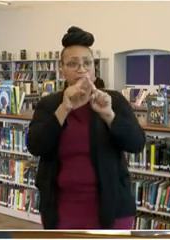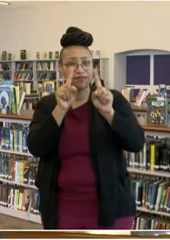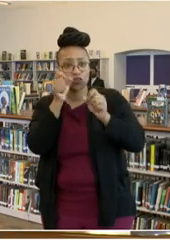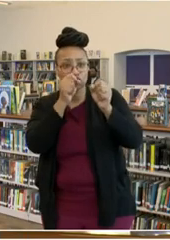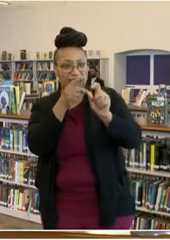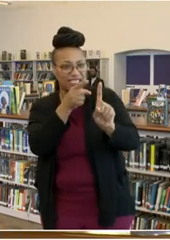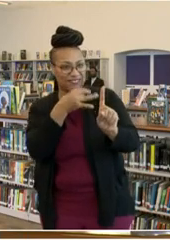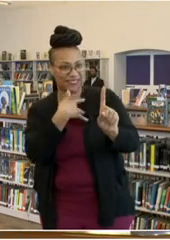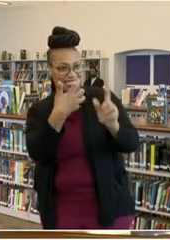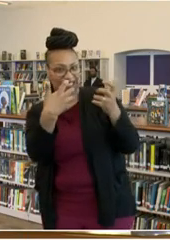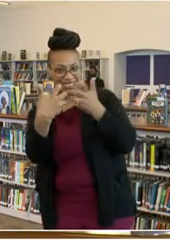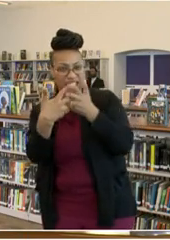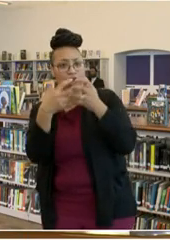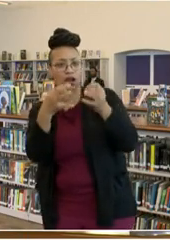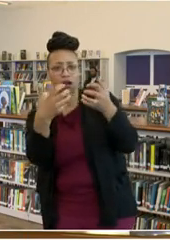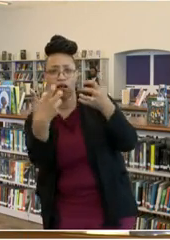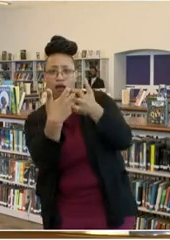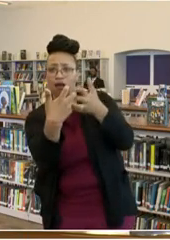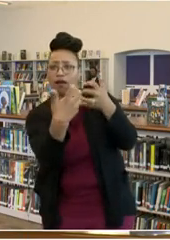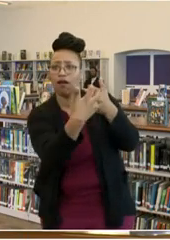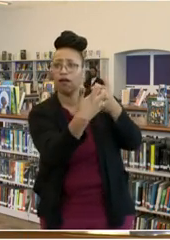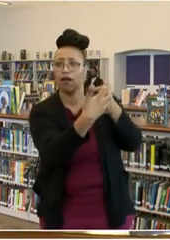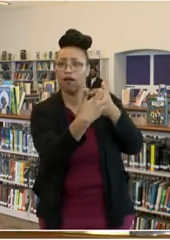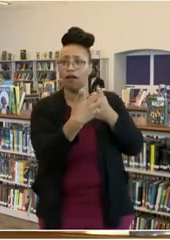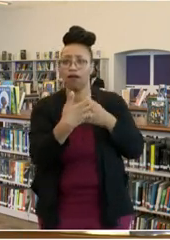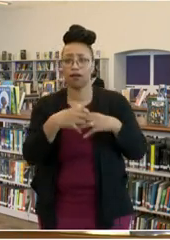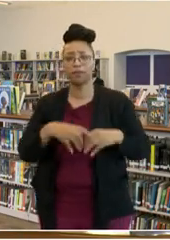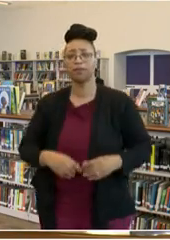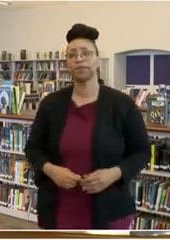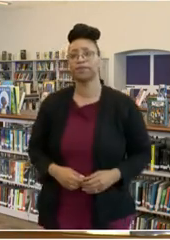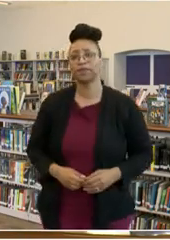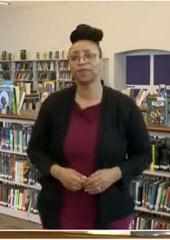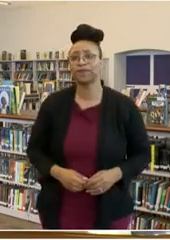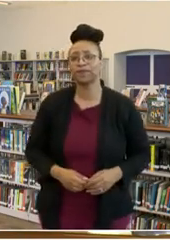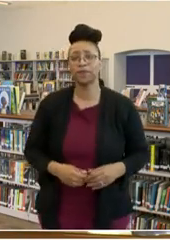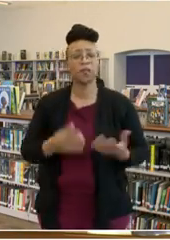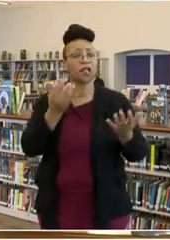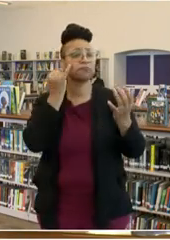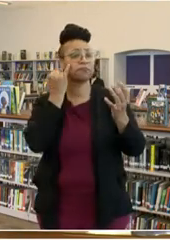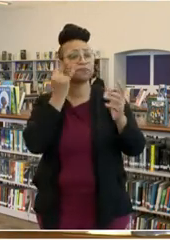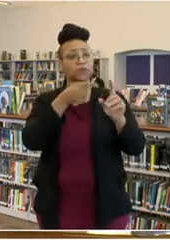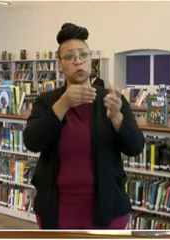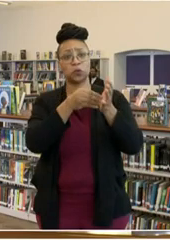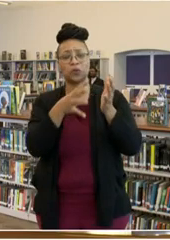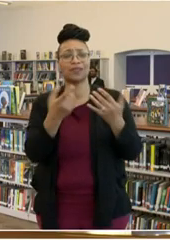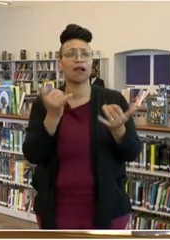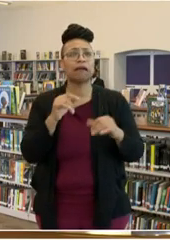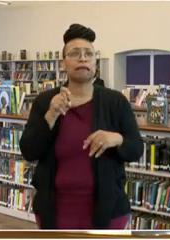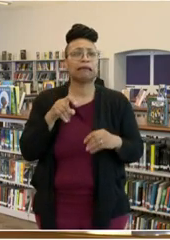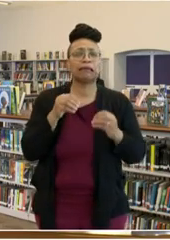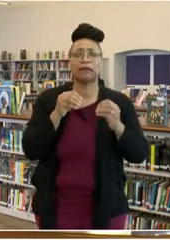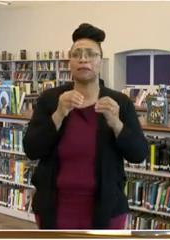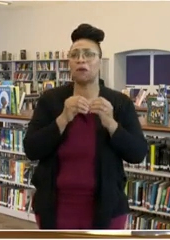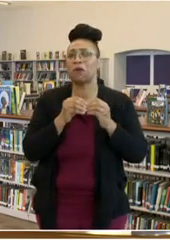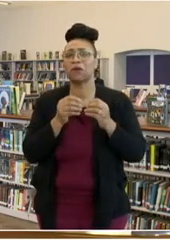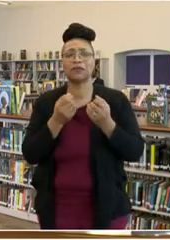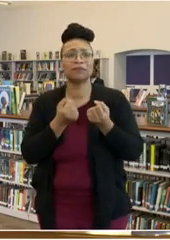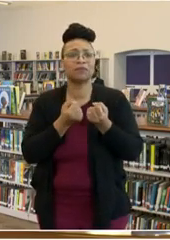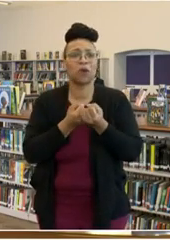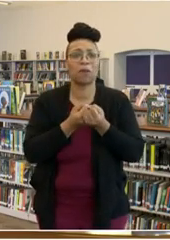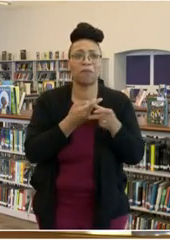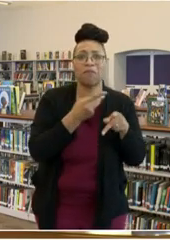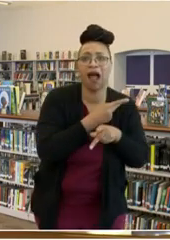a student may need additional support in a math concept or a series of concepts over time where they're